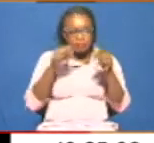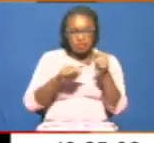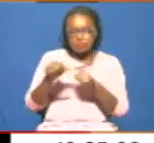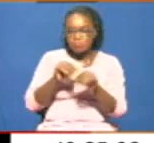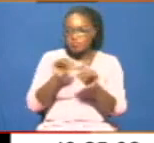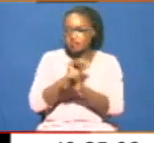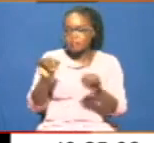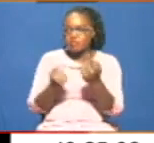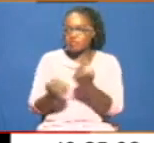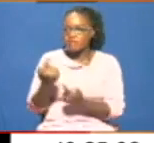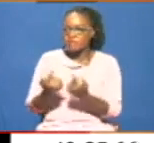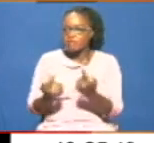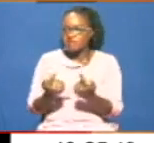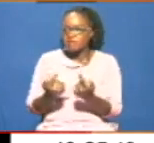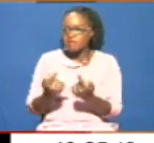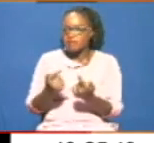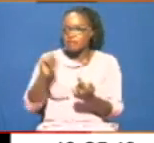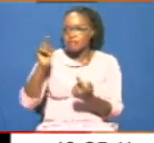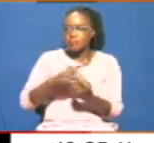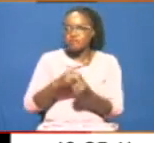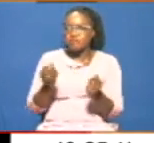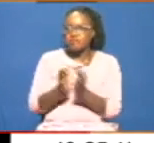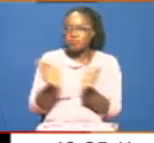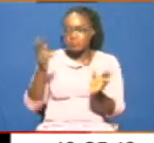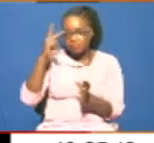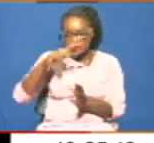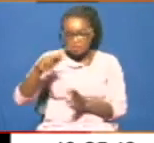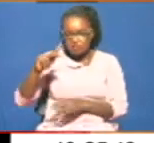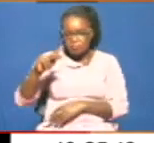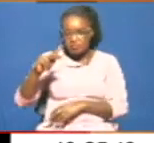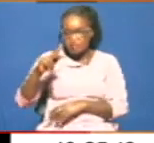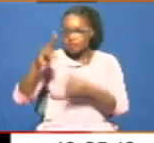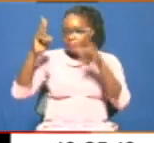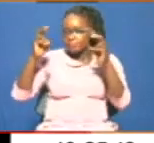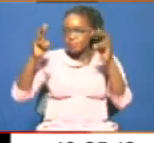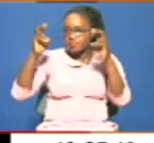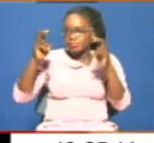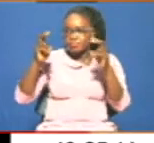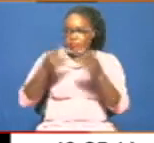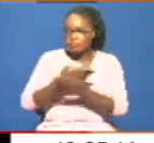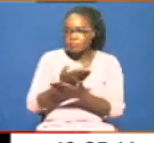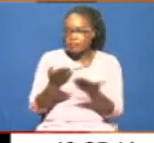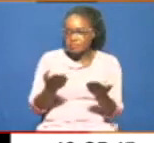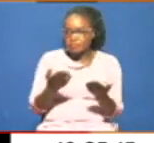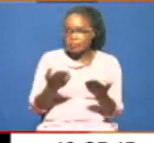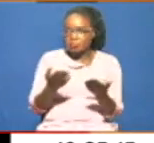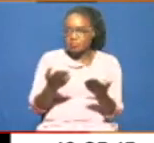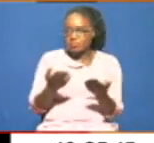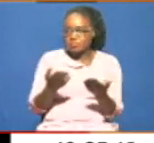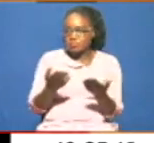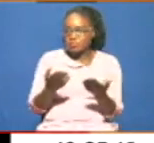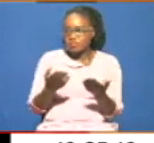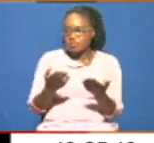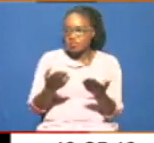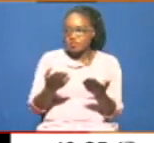cooking has to be addressed up as a public policy issue. This has to be addressed over